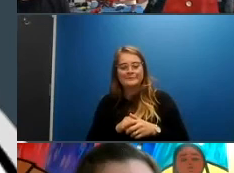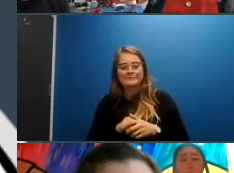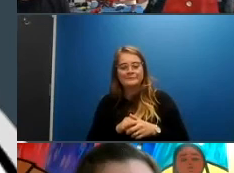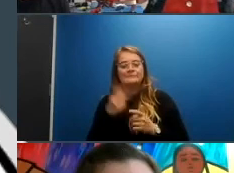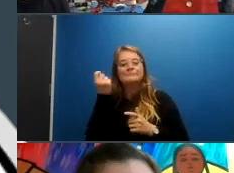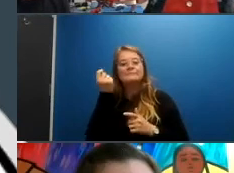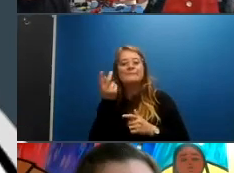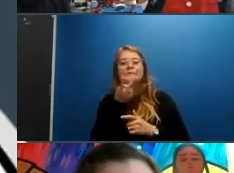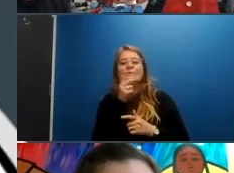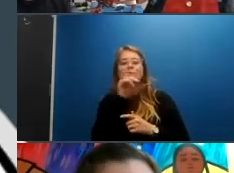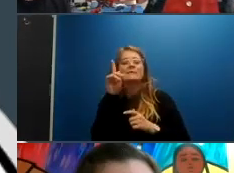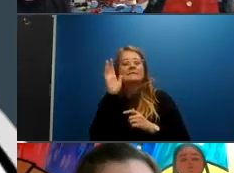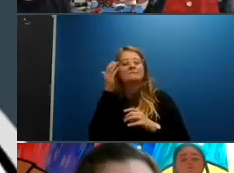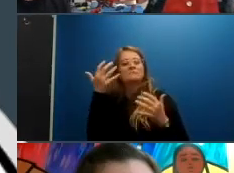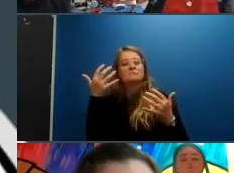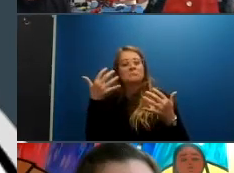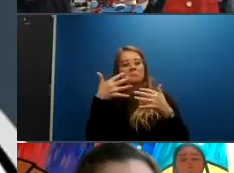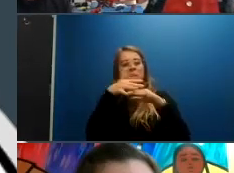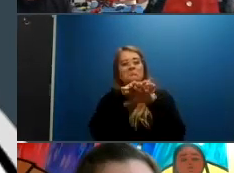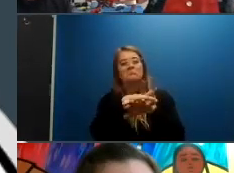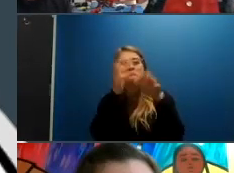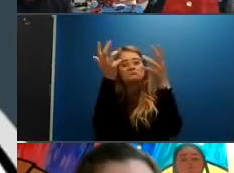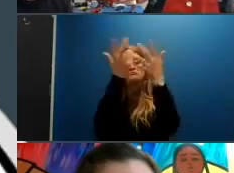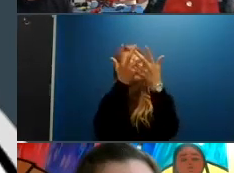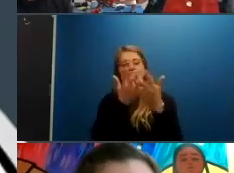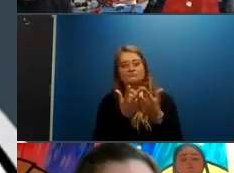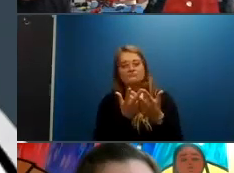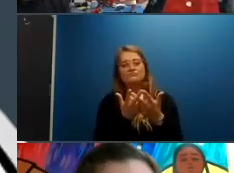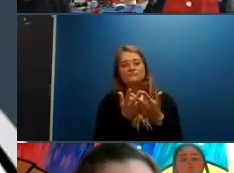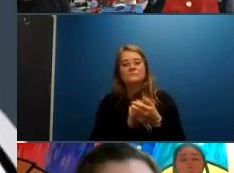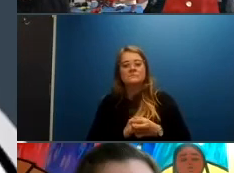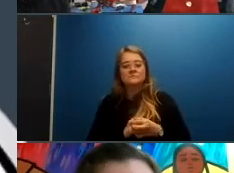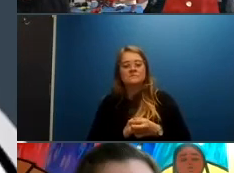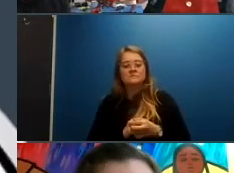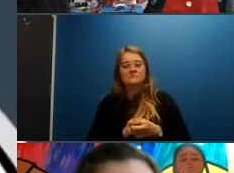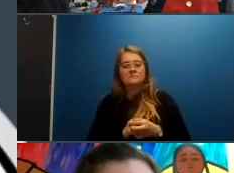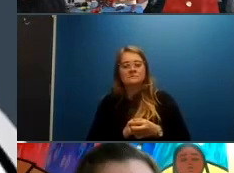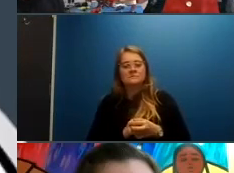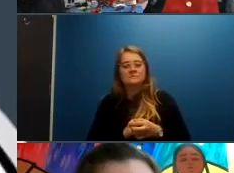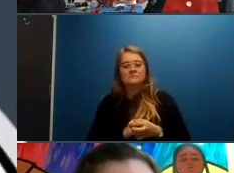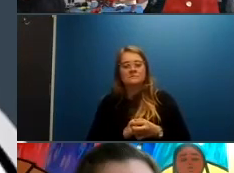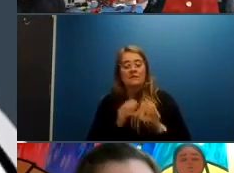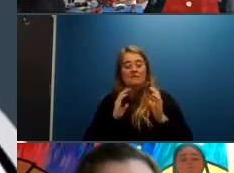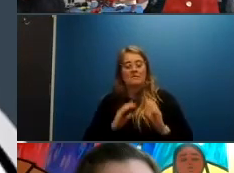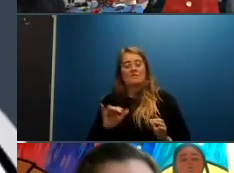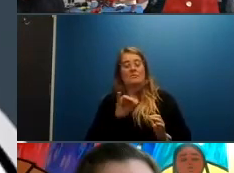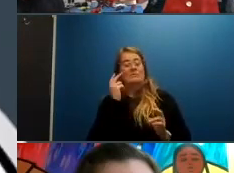tend to complement each other very, very well for our clients. And I think we